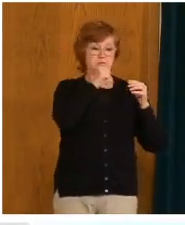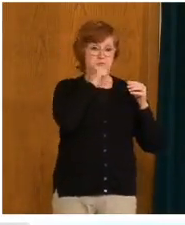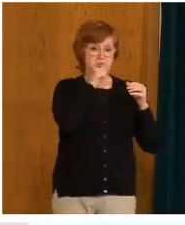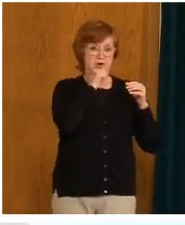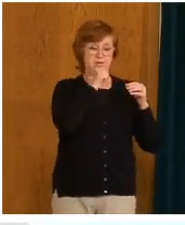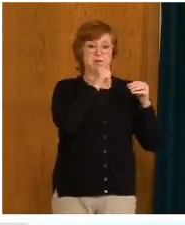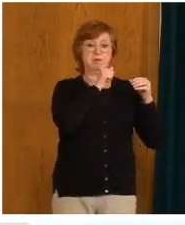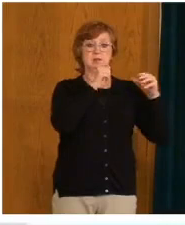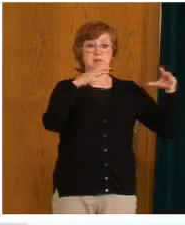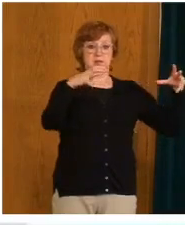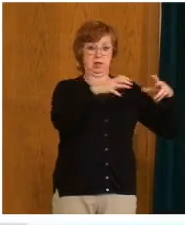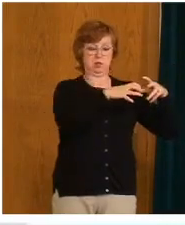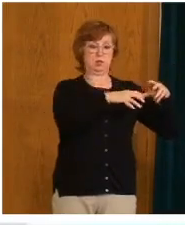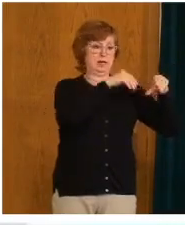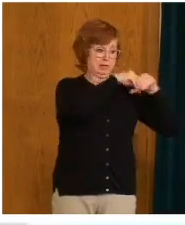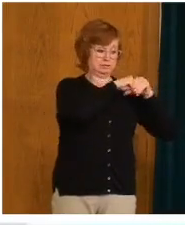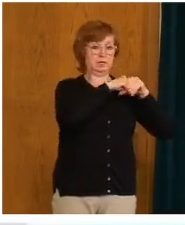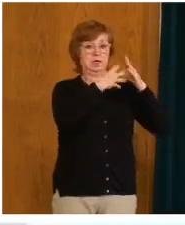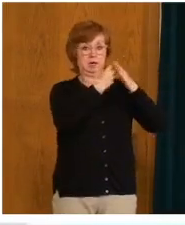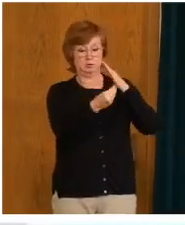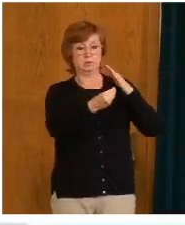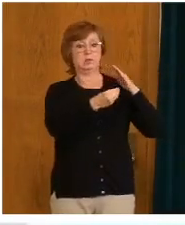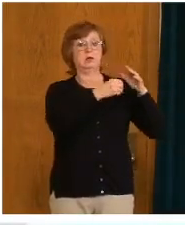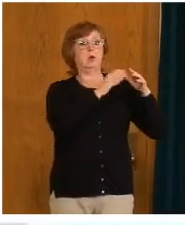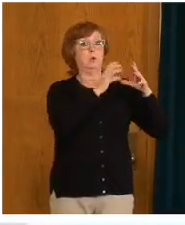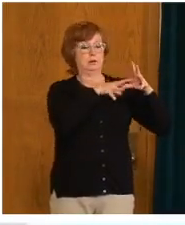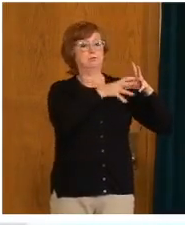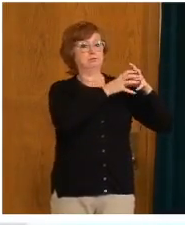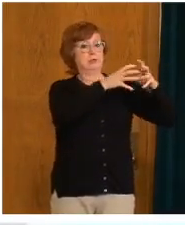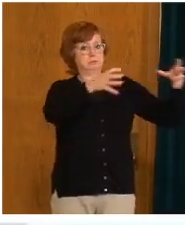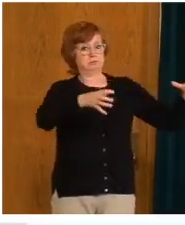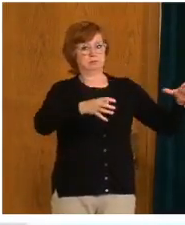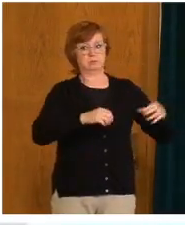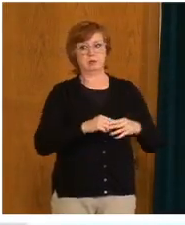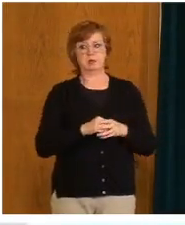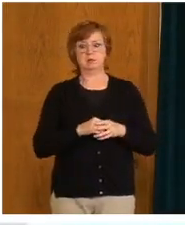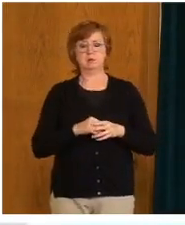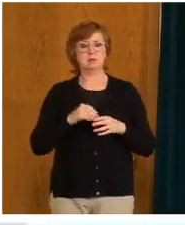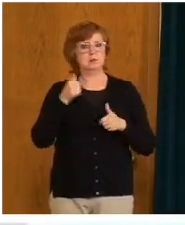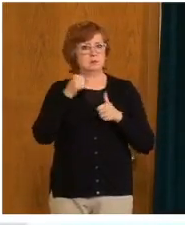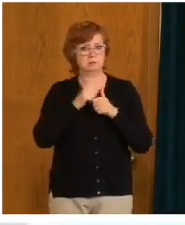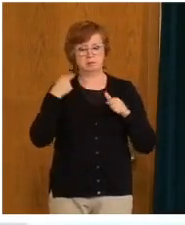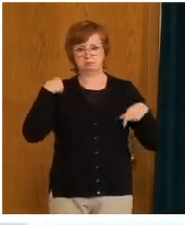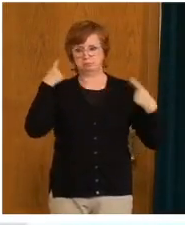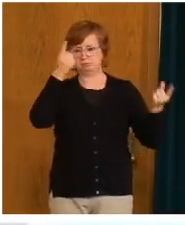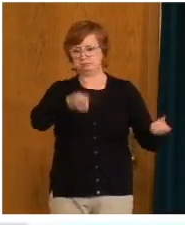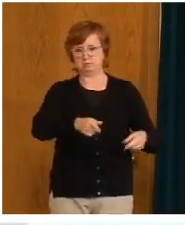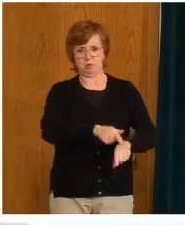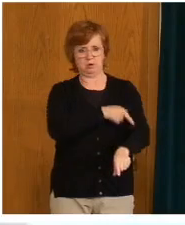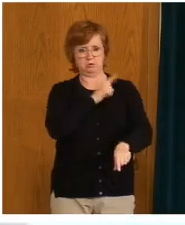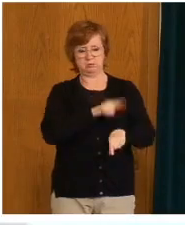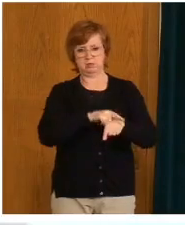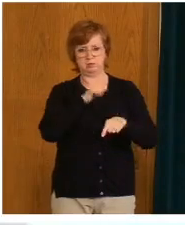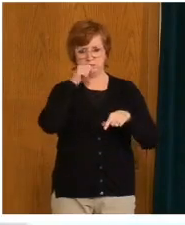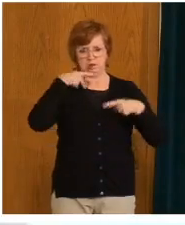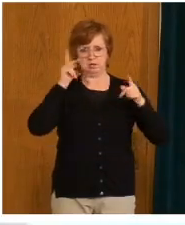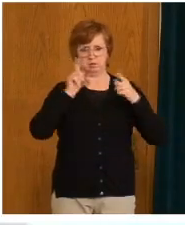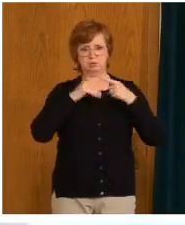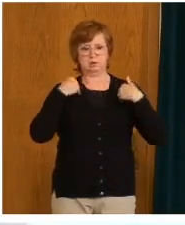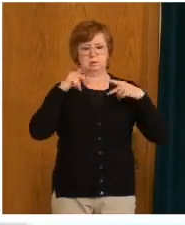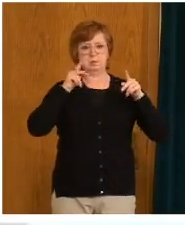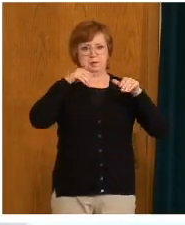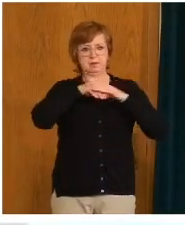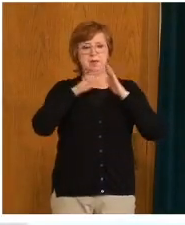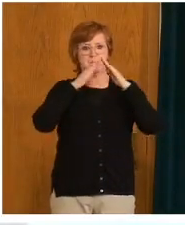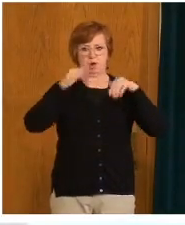gatherings. If you remember, we haven't been able to have people in our homes for a long time, many months. There's a brief period